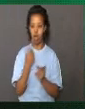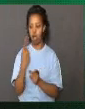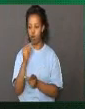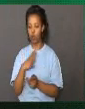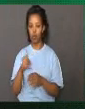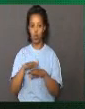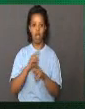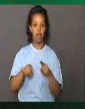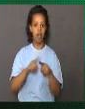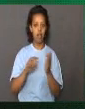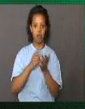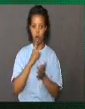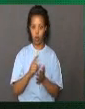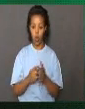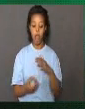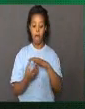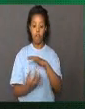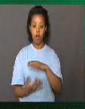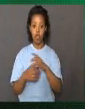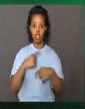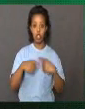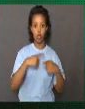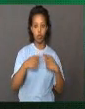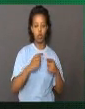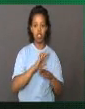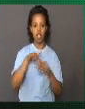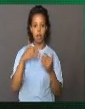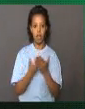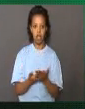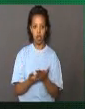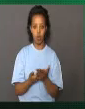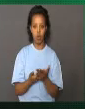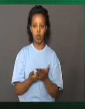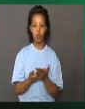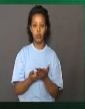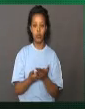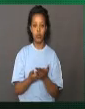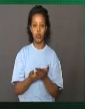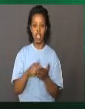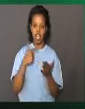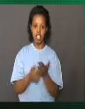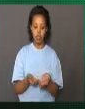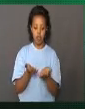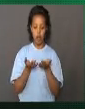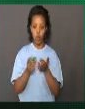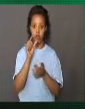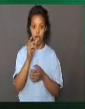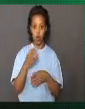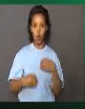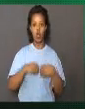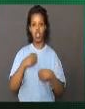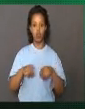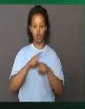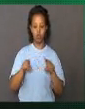The fermentation process involves isolating the desired microorganism.